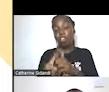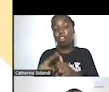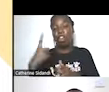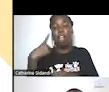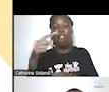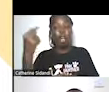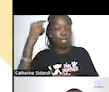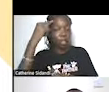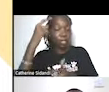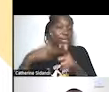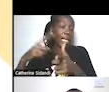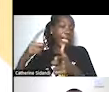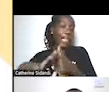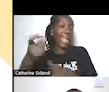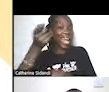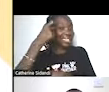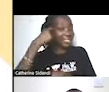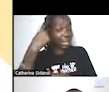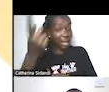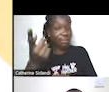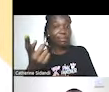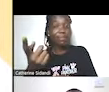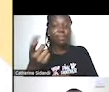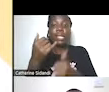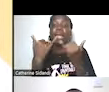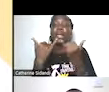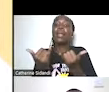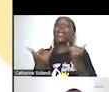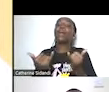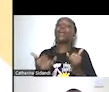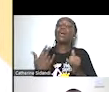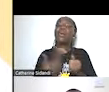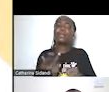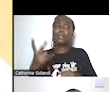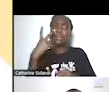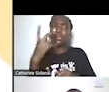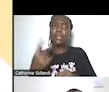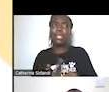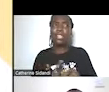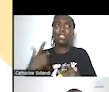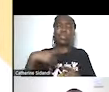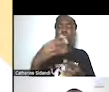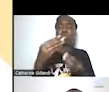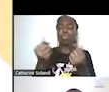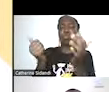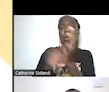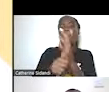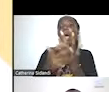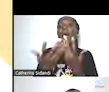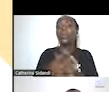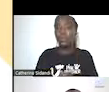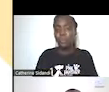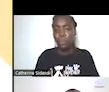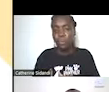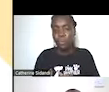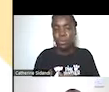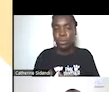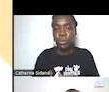get to understand. Now, methodology, you were saying that, how are we going to solve our problem? Yeah,